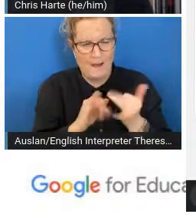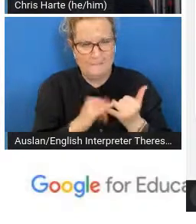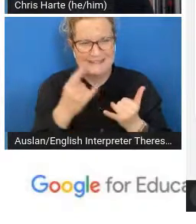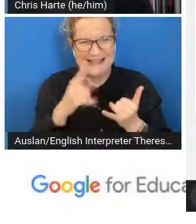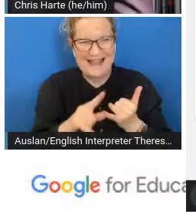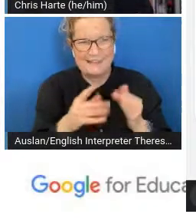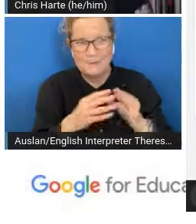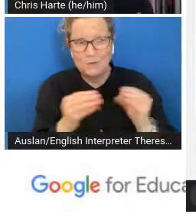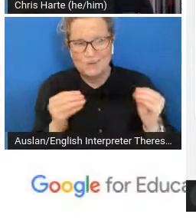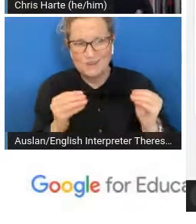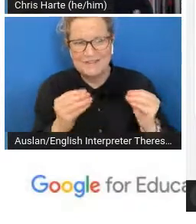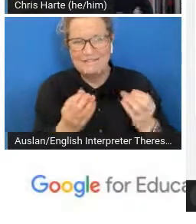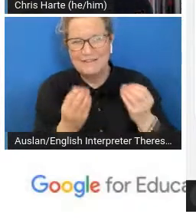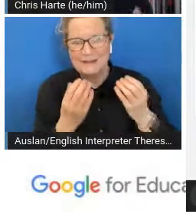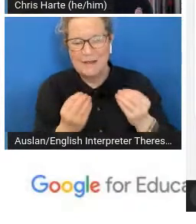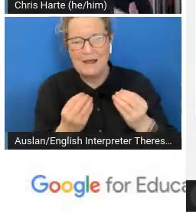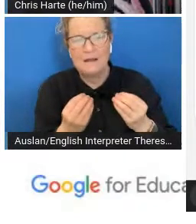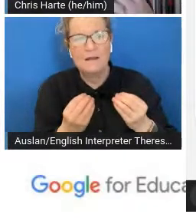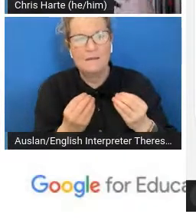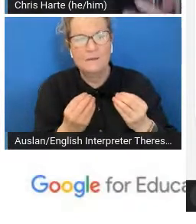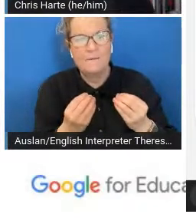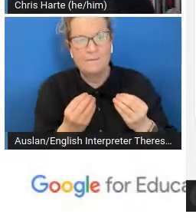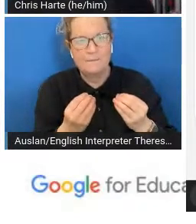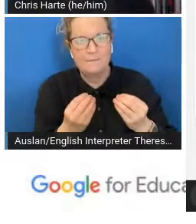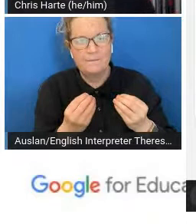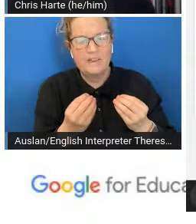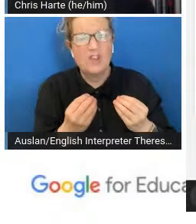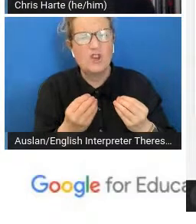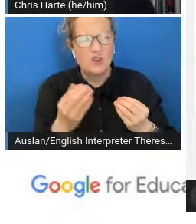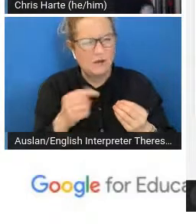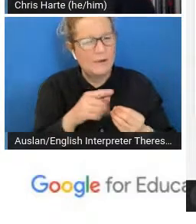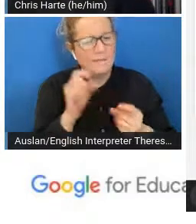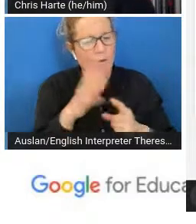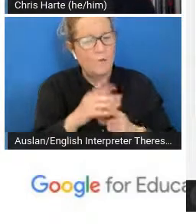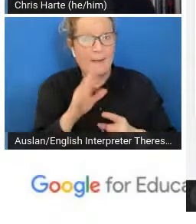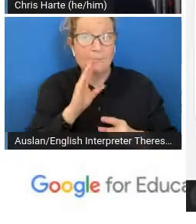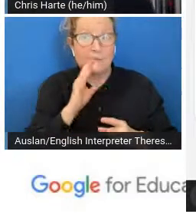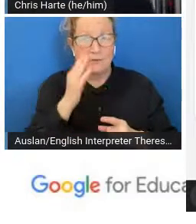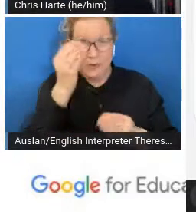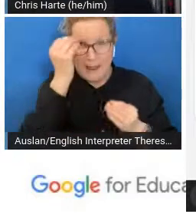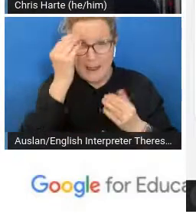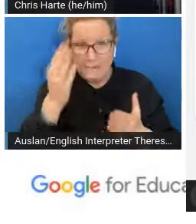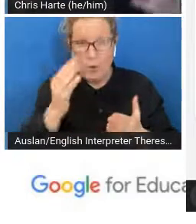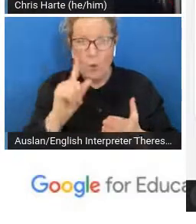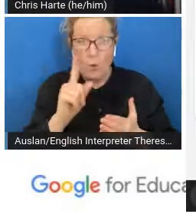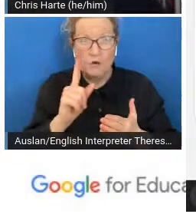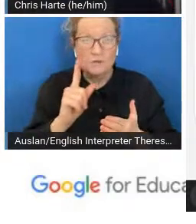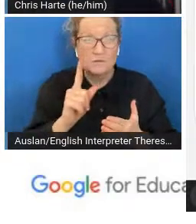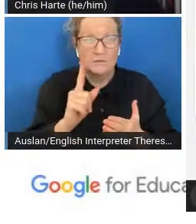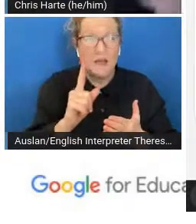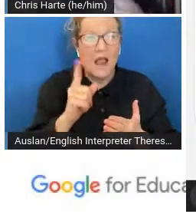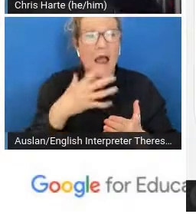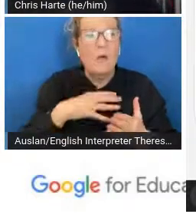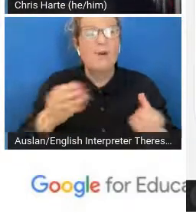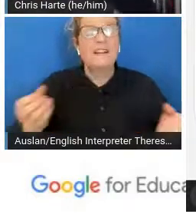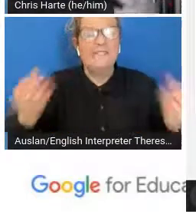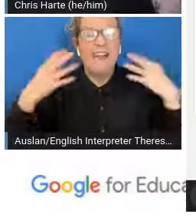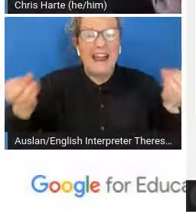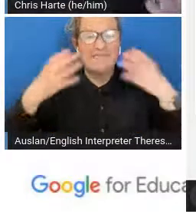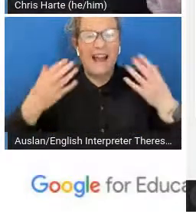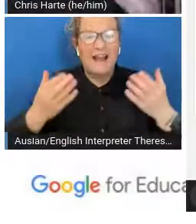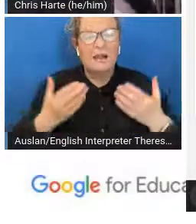is tell people how much feedback you want. Yeah. So don't just go in there and go, here's my idea, or here's